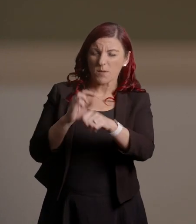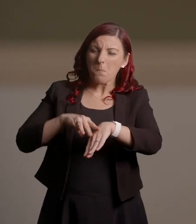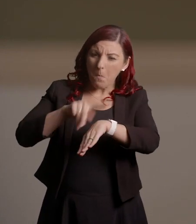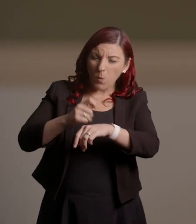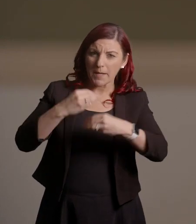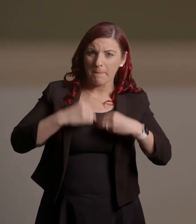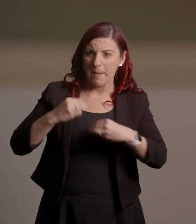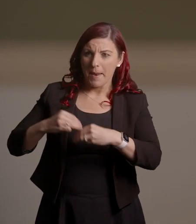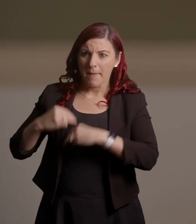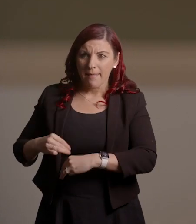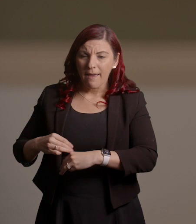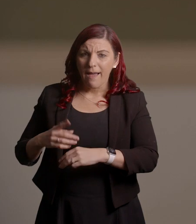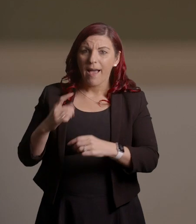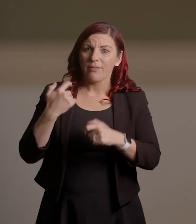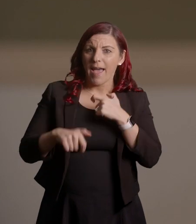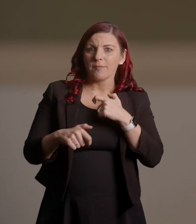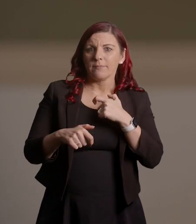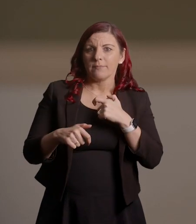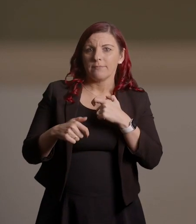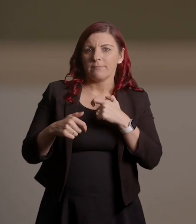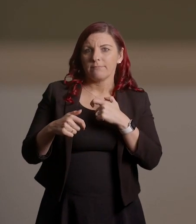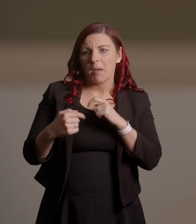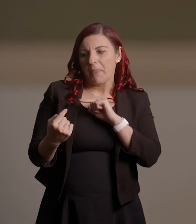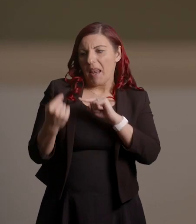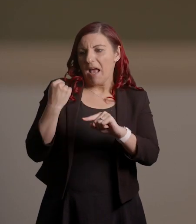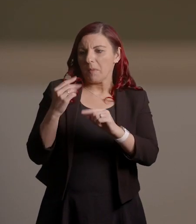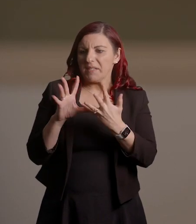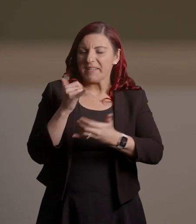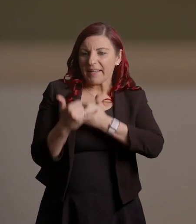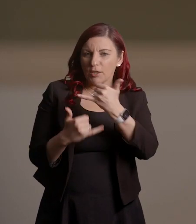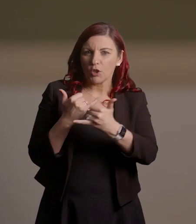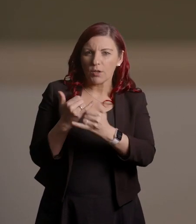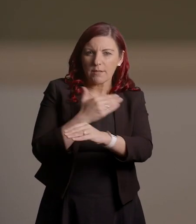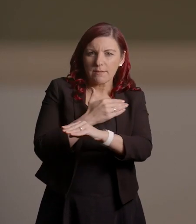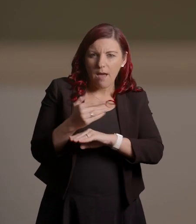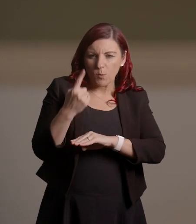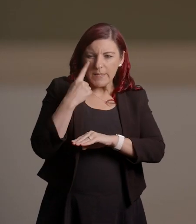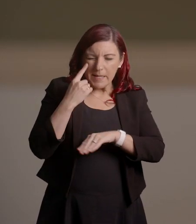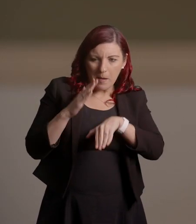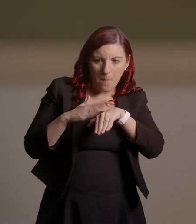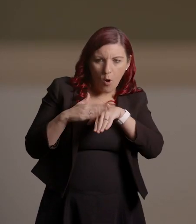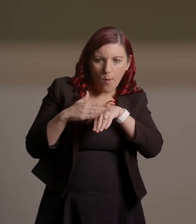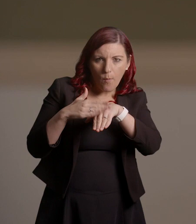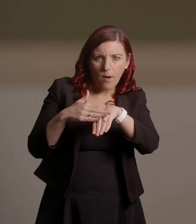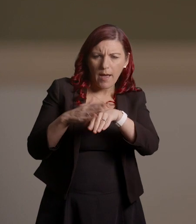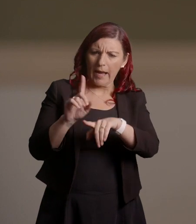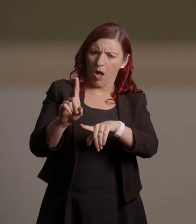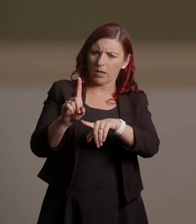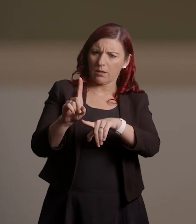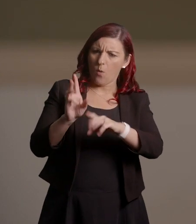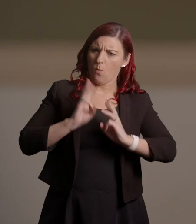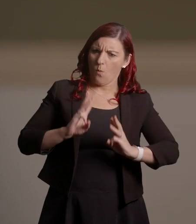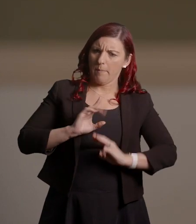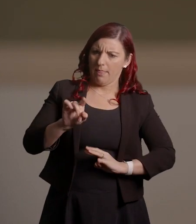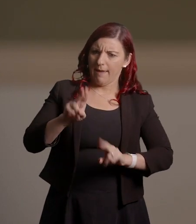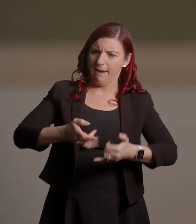been predominantly male-led. And as we came into the last decade or so, we started realising, well, you